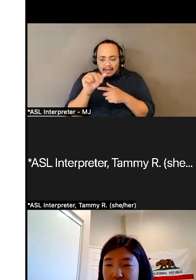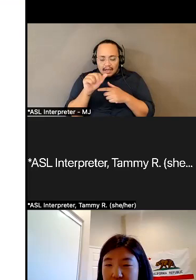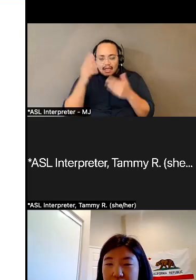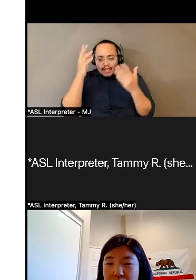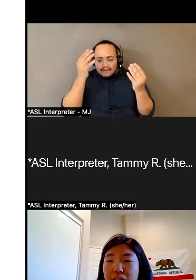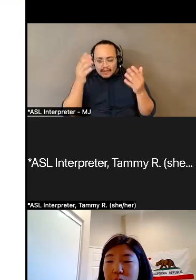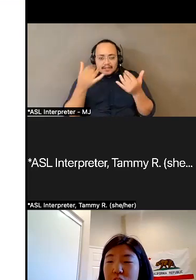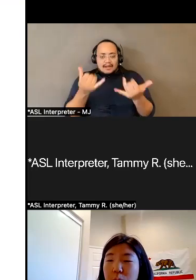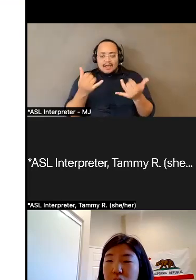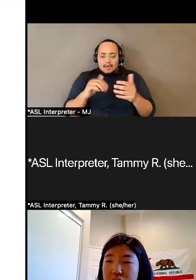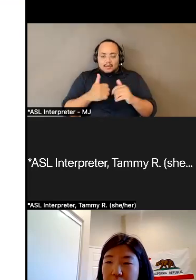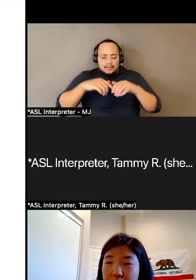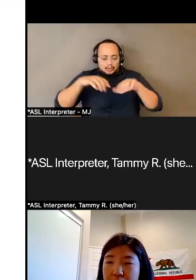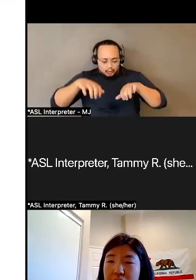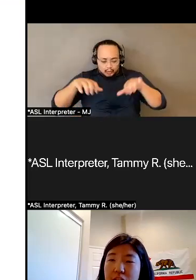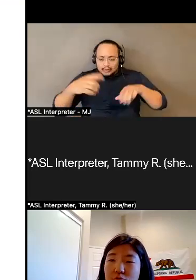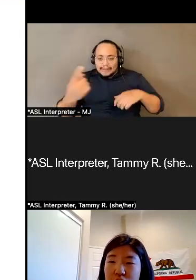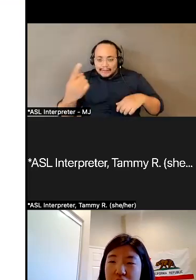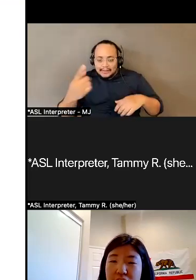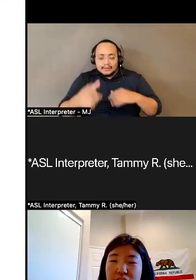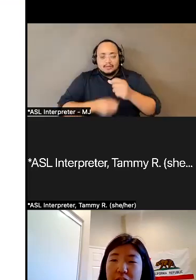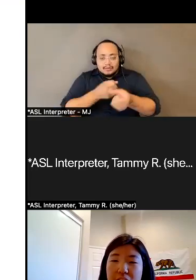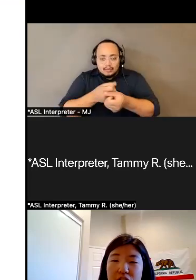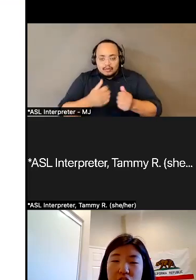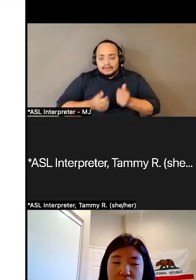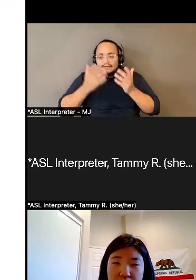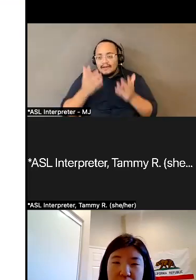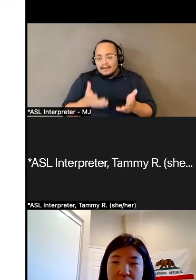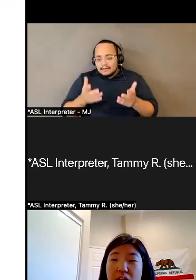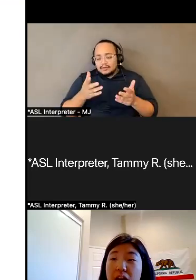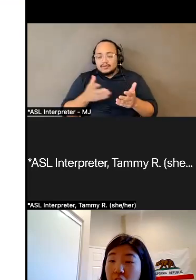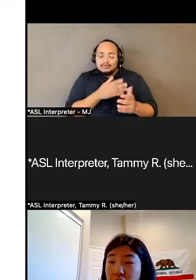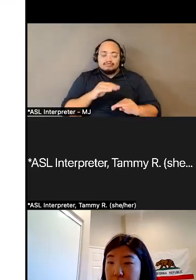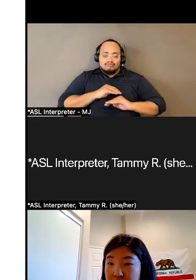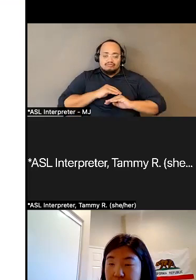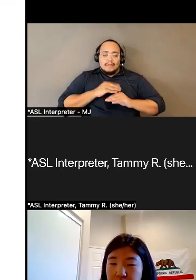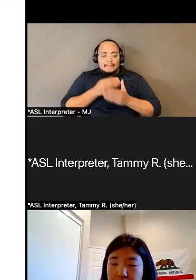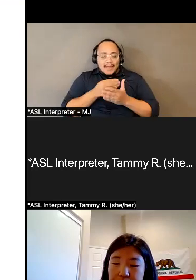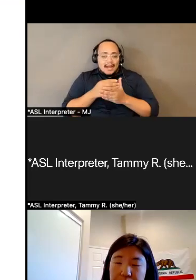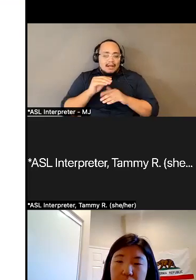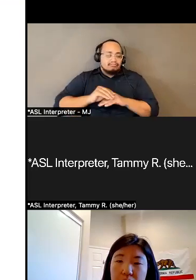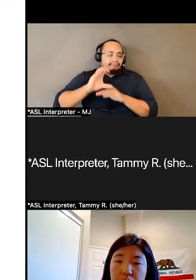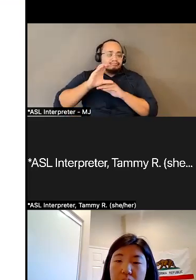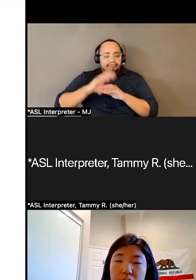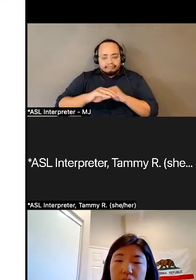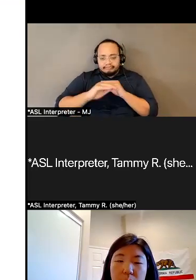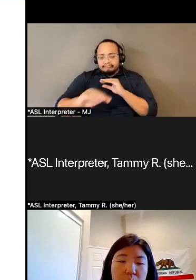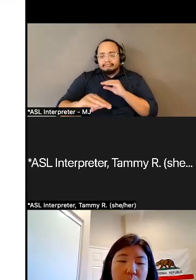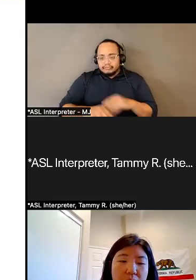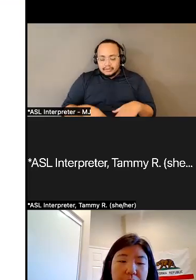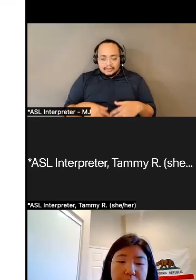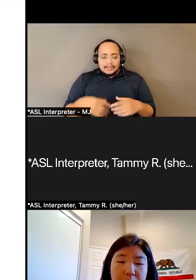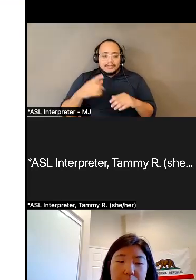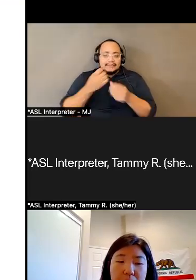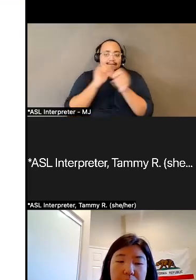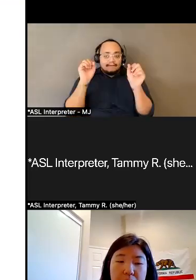into actions that will support survivors in reaching their financial security and long-term safety? So